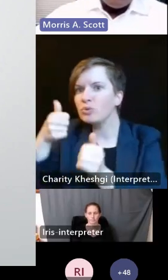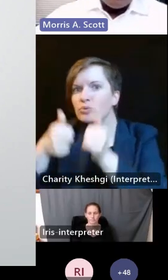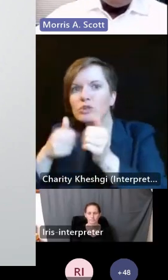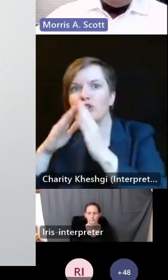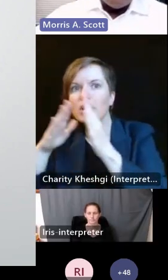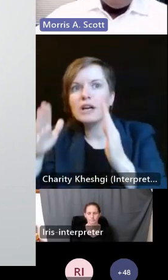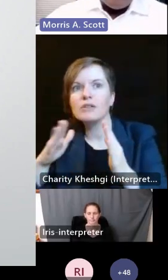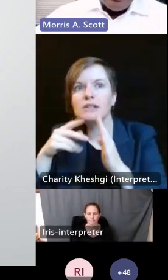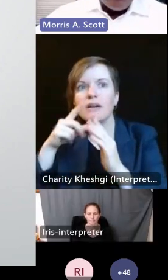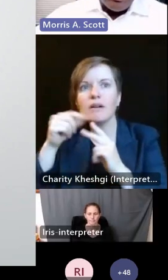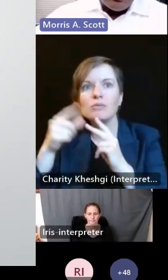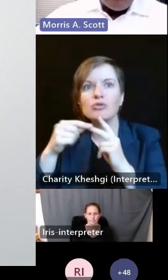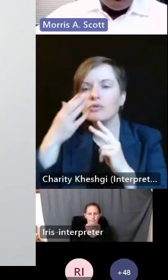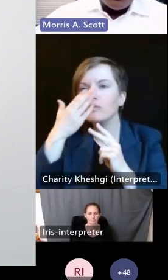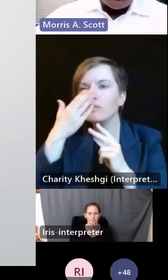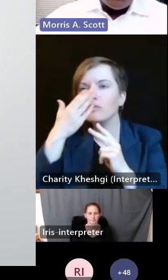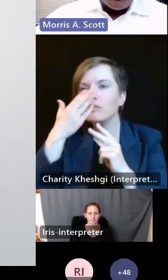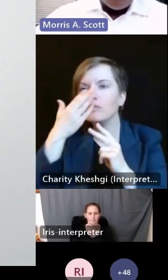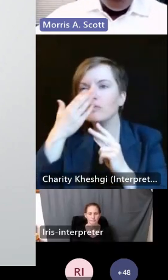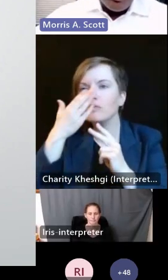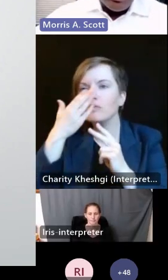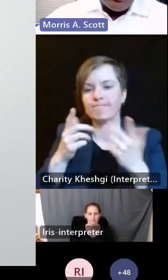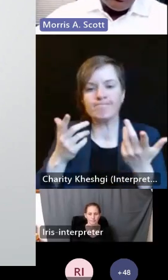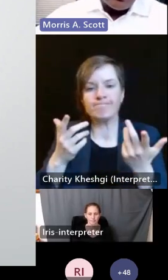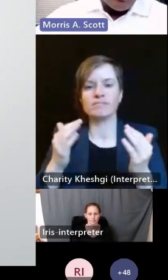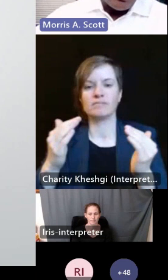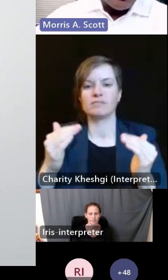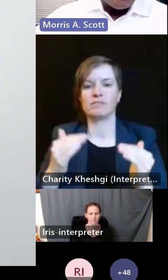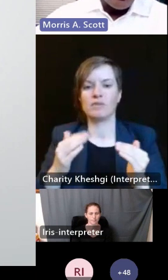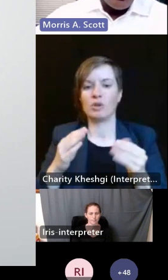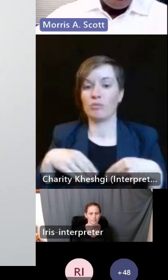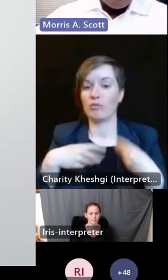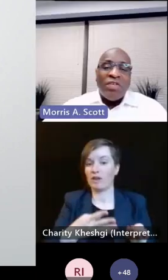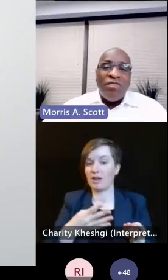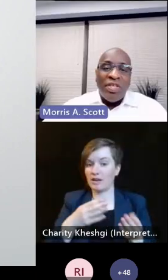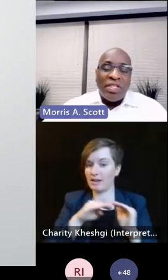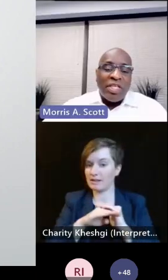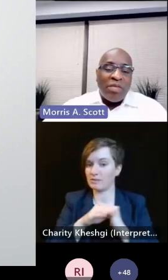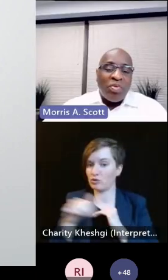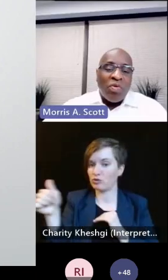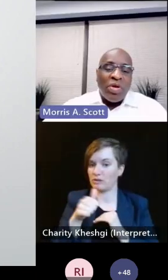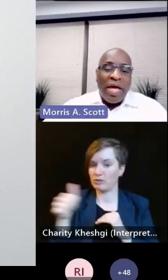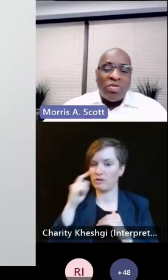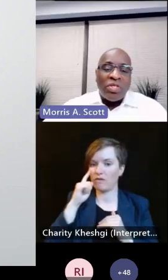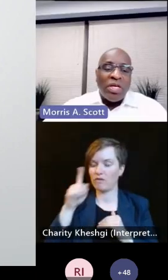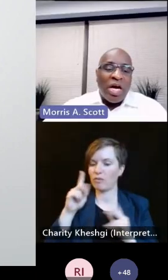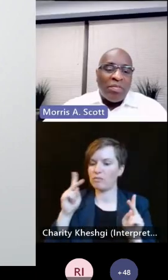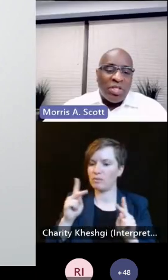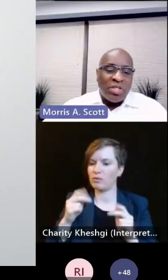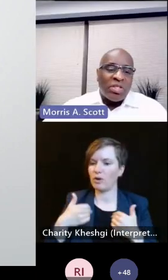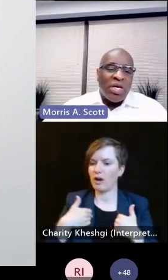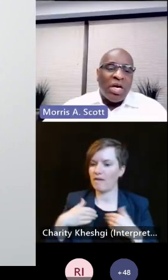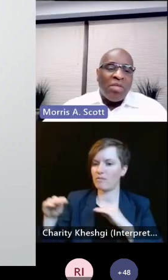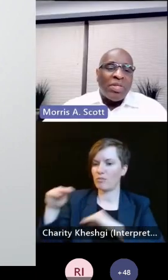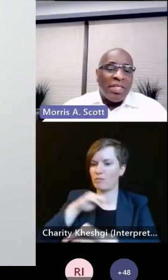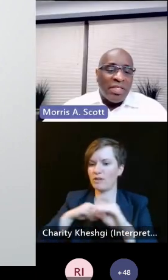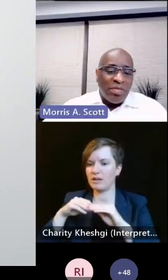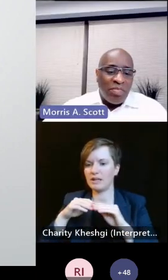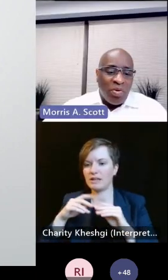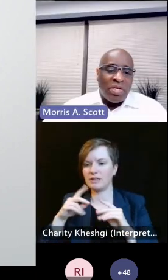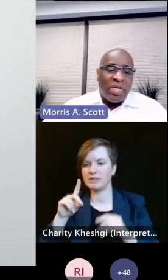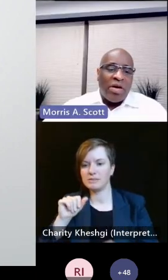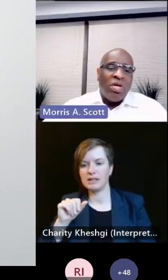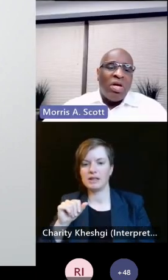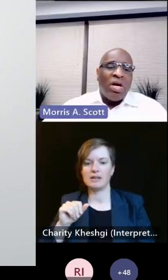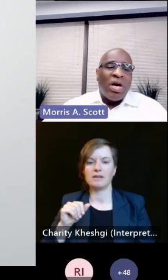transportation to enable individuals with mobility disabilities to visit temporary housing options. But this